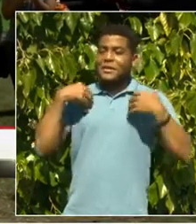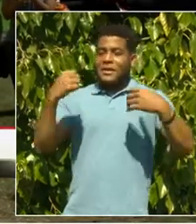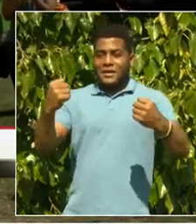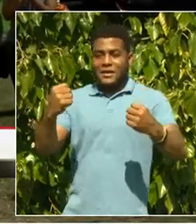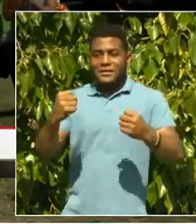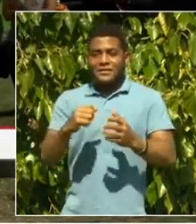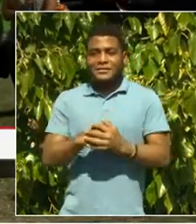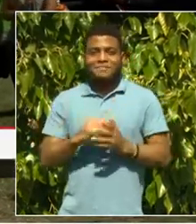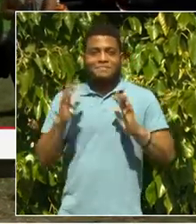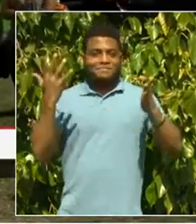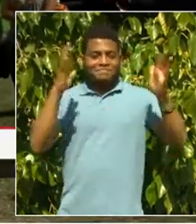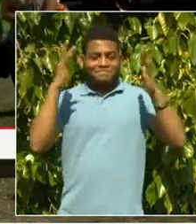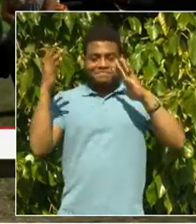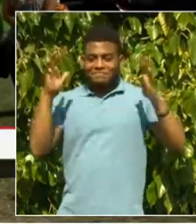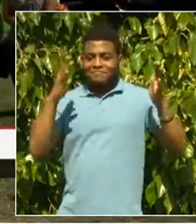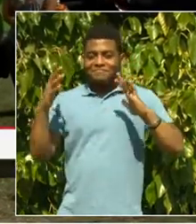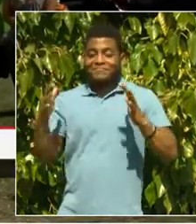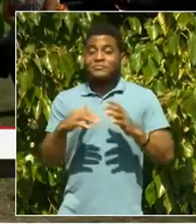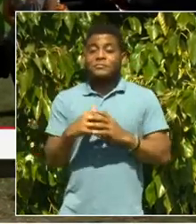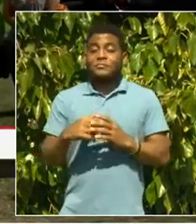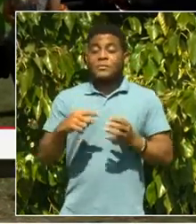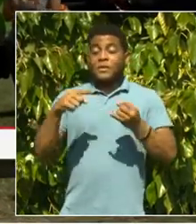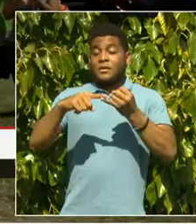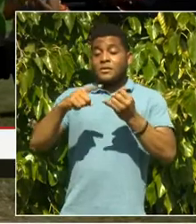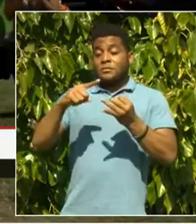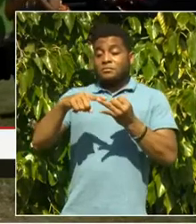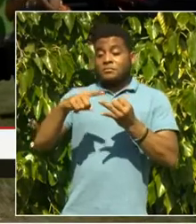the DC WIC State Agency,